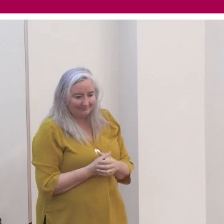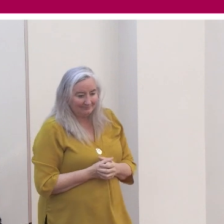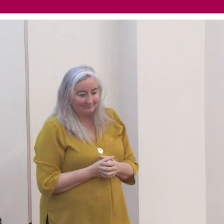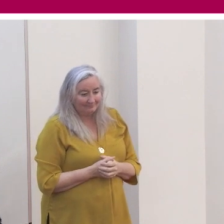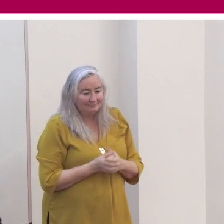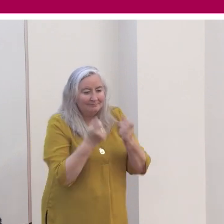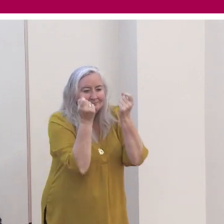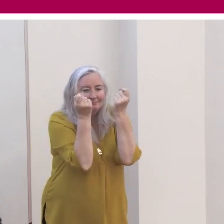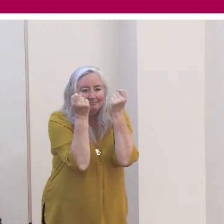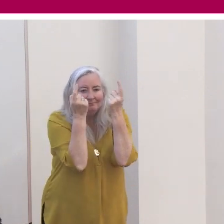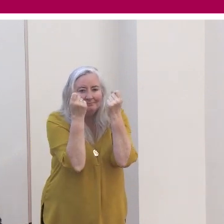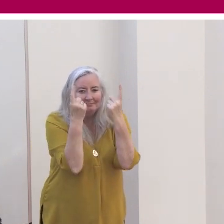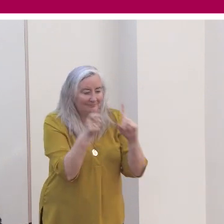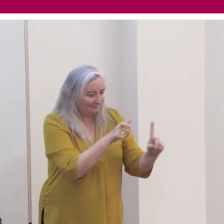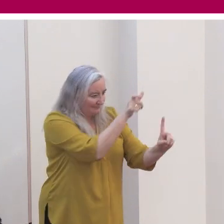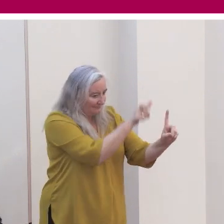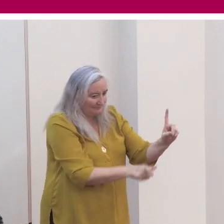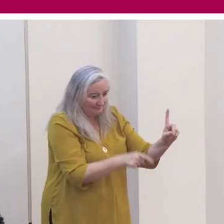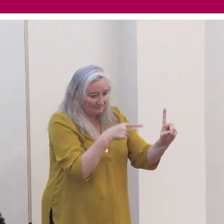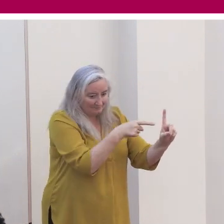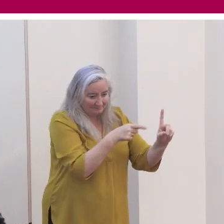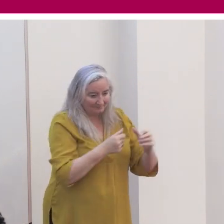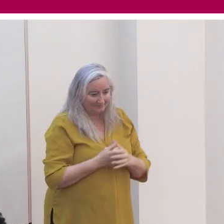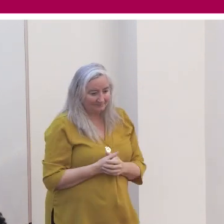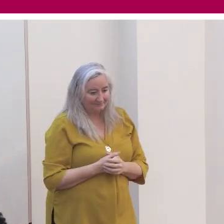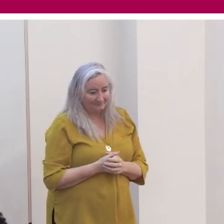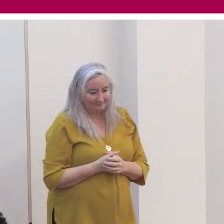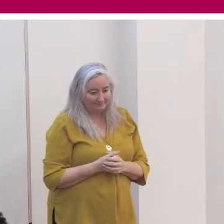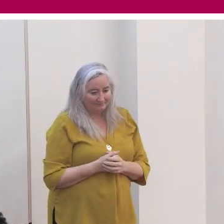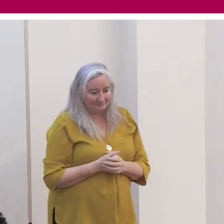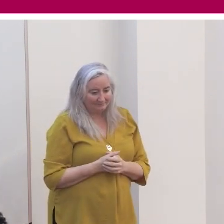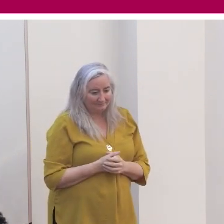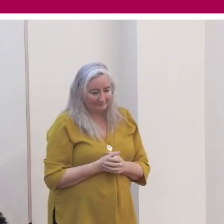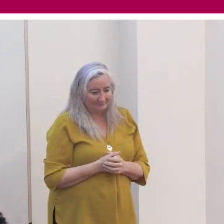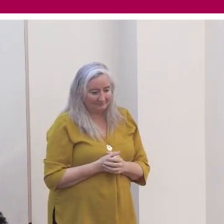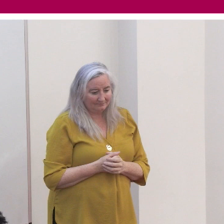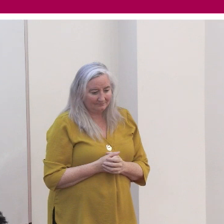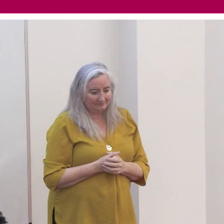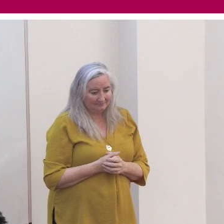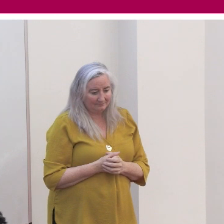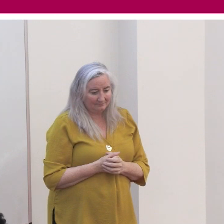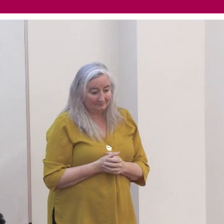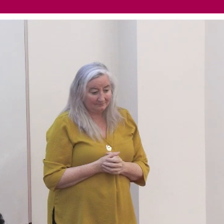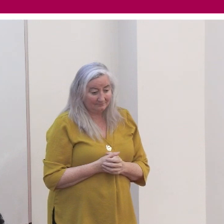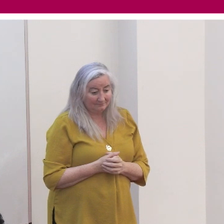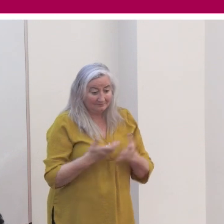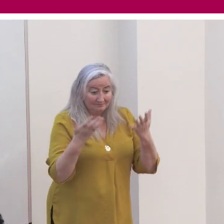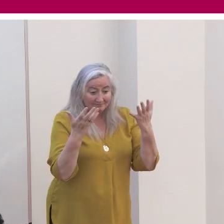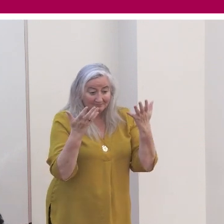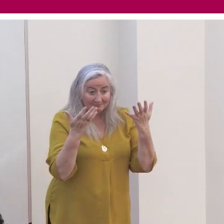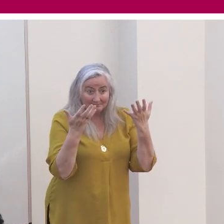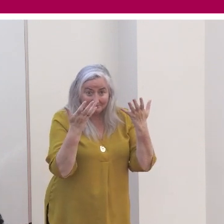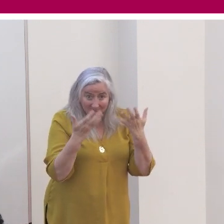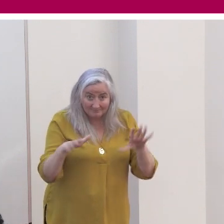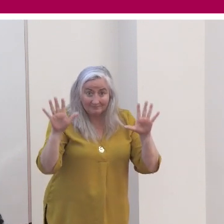So generally, it didn't happen much. And whenever individual assessment happens,